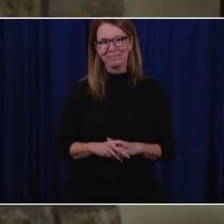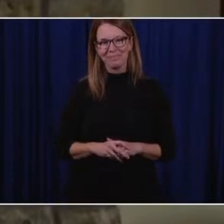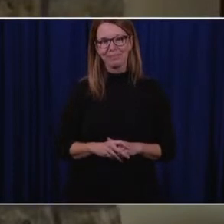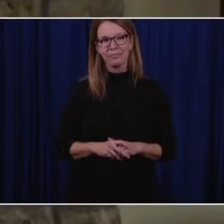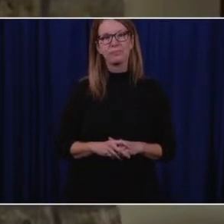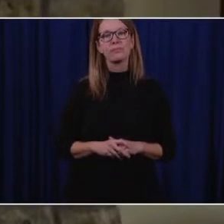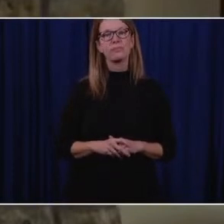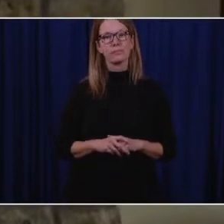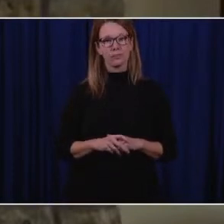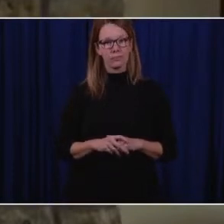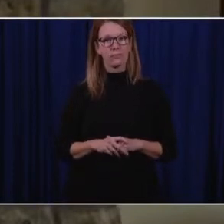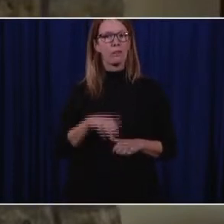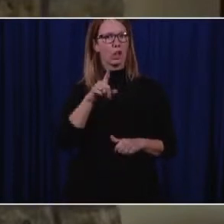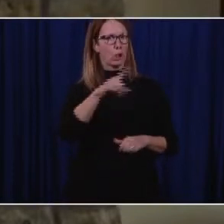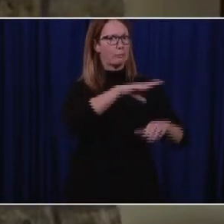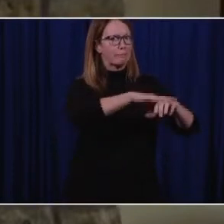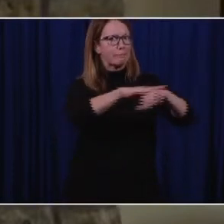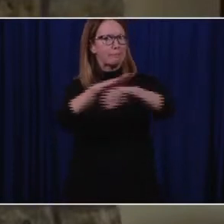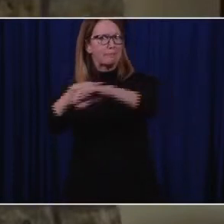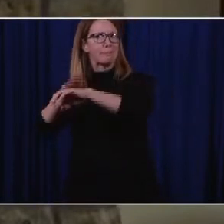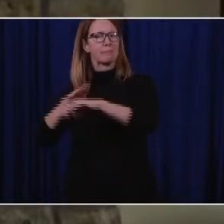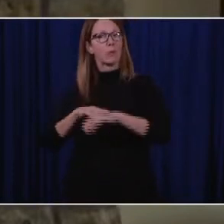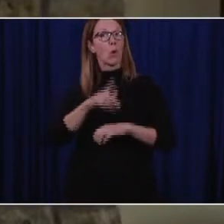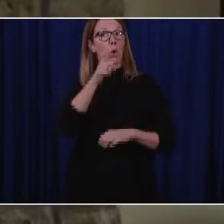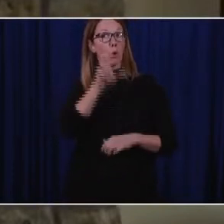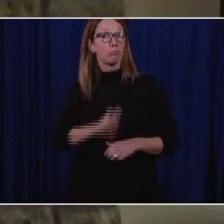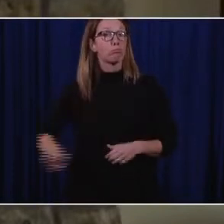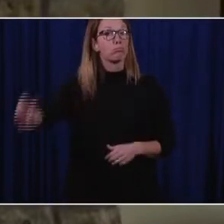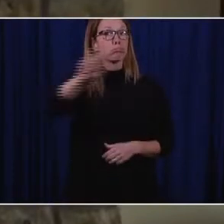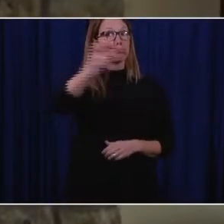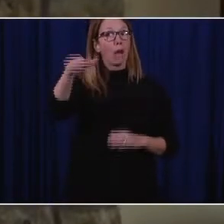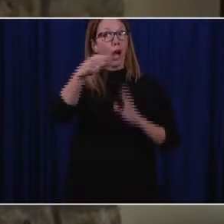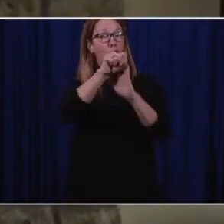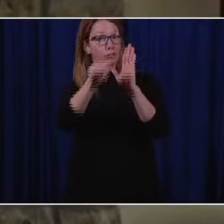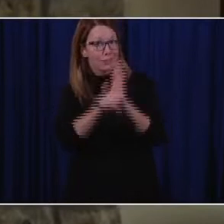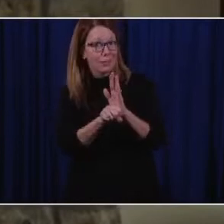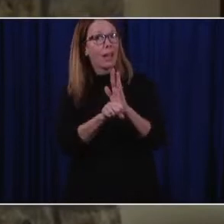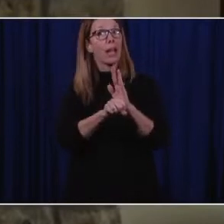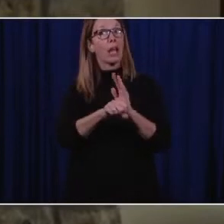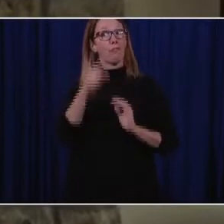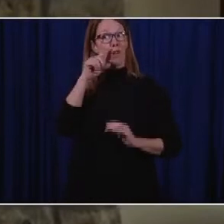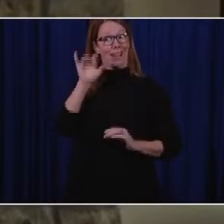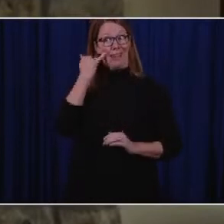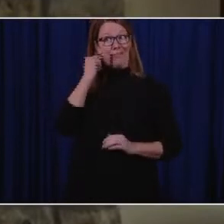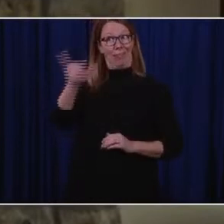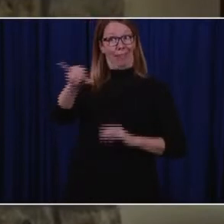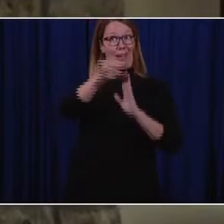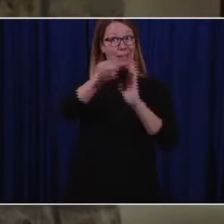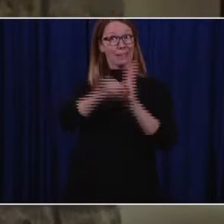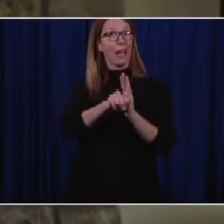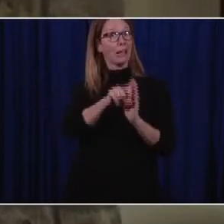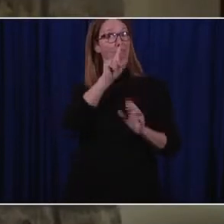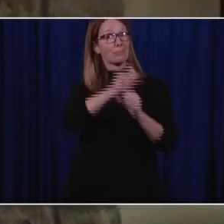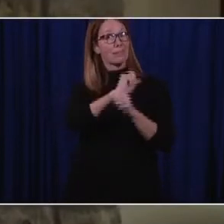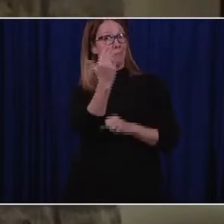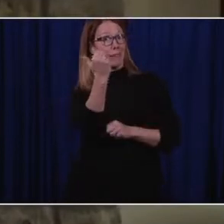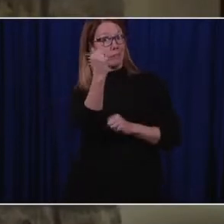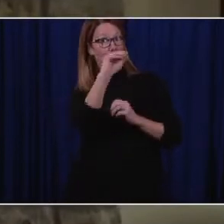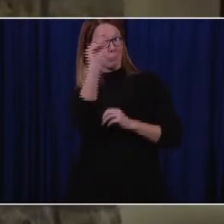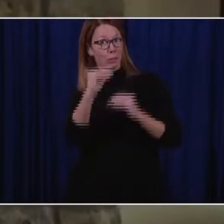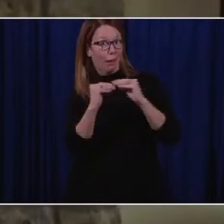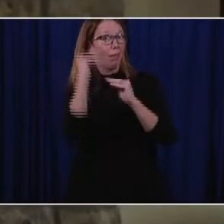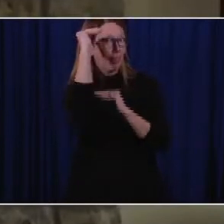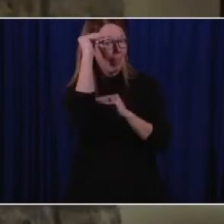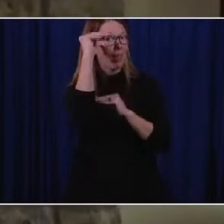You're advising people to travel to a state with a 15% positivity rate to quarantine for 2 weeks. Now, if Ohio passes